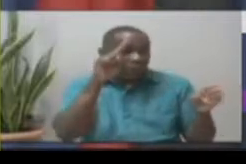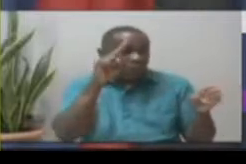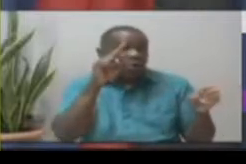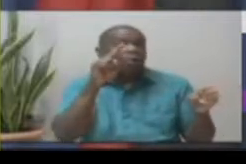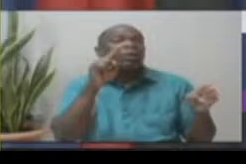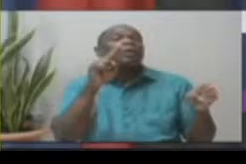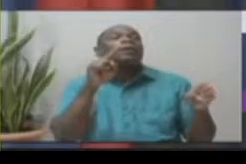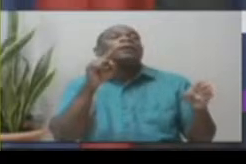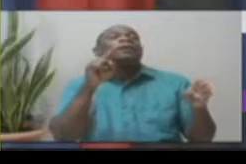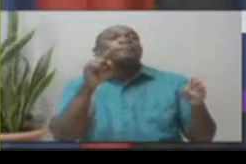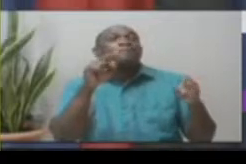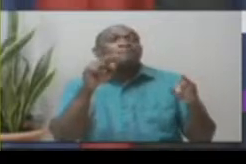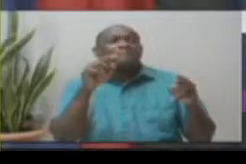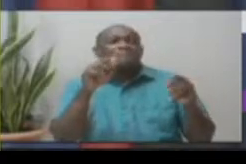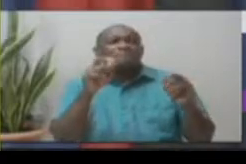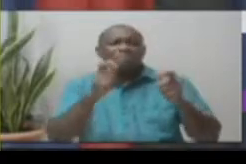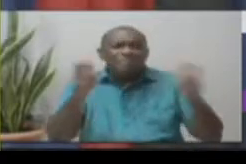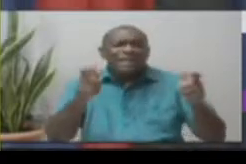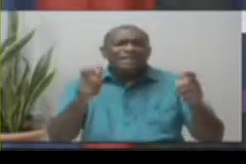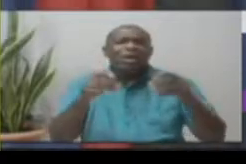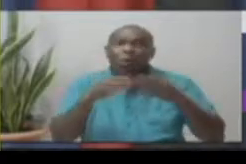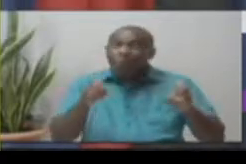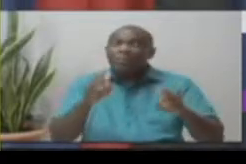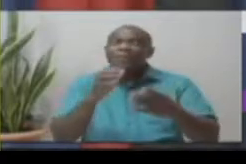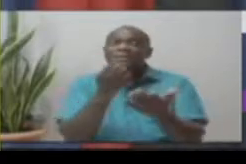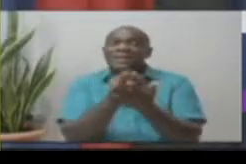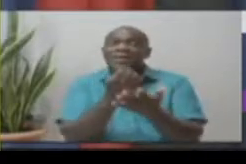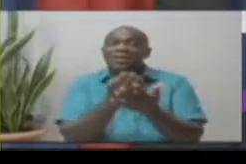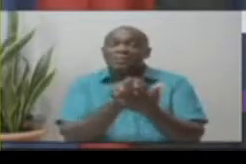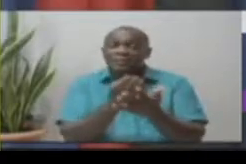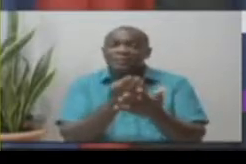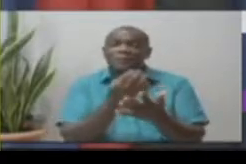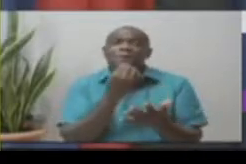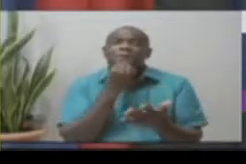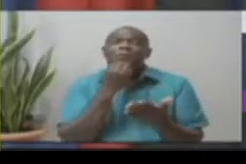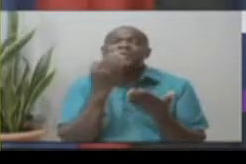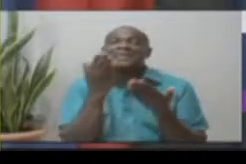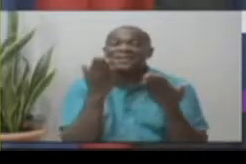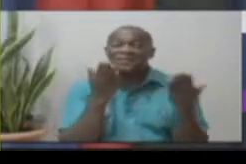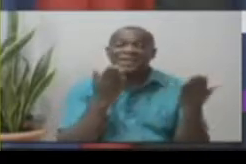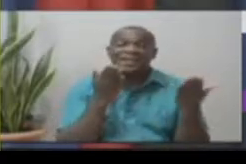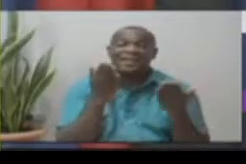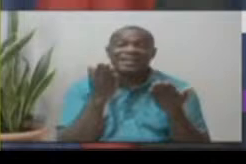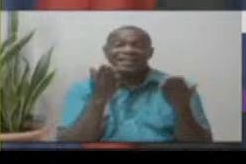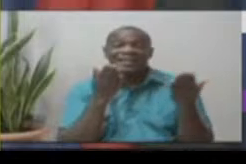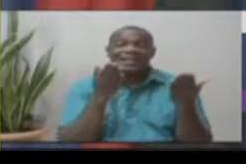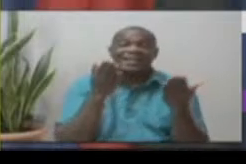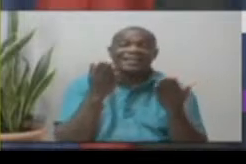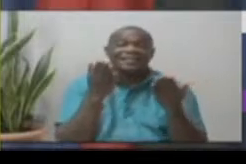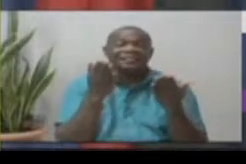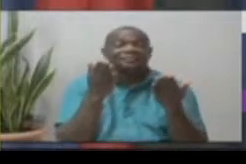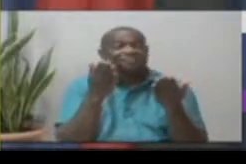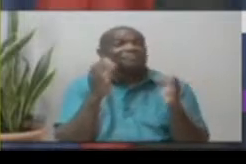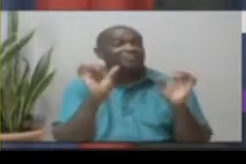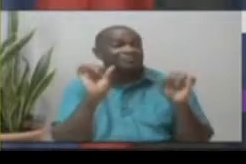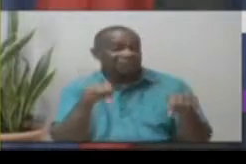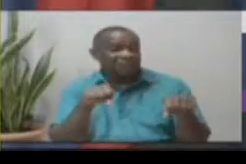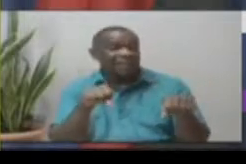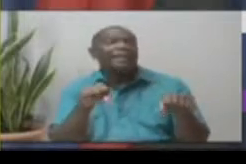of our economy, because once we go back to the food service, tens of thousands of people will be interacting